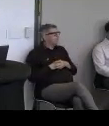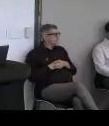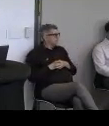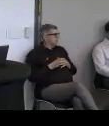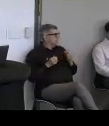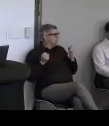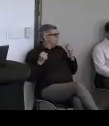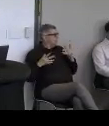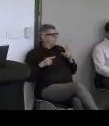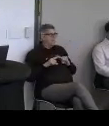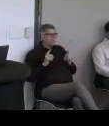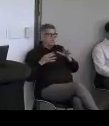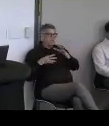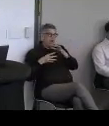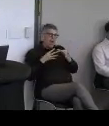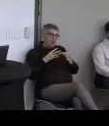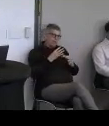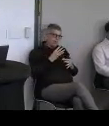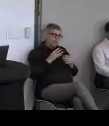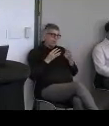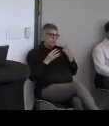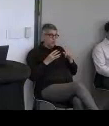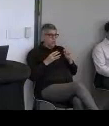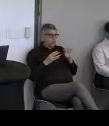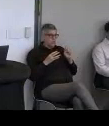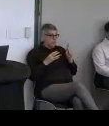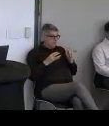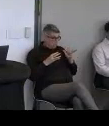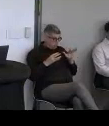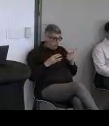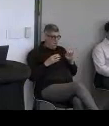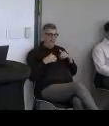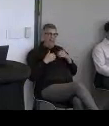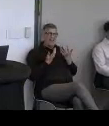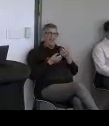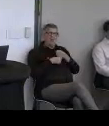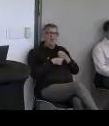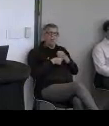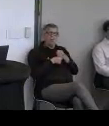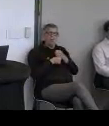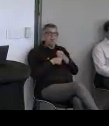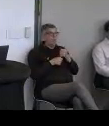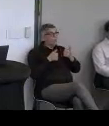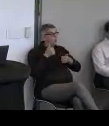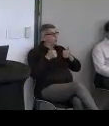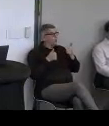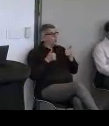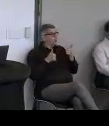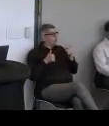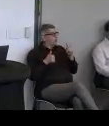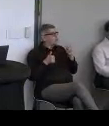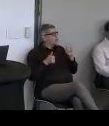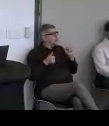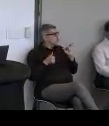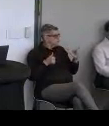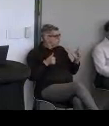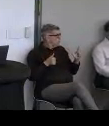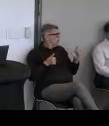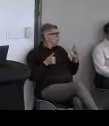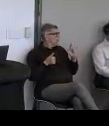lot of options for textures, and it very much depends on how you're producing these things with which tool that will help you decide what texture to